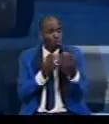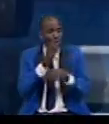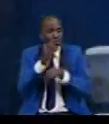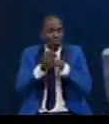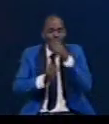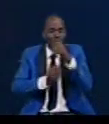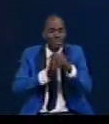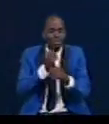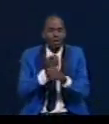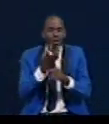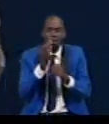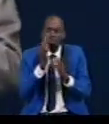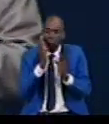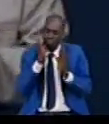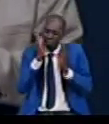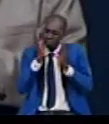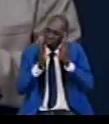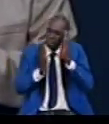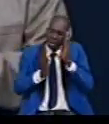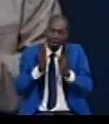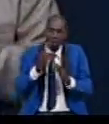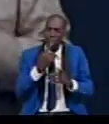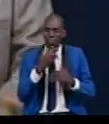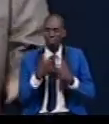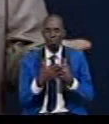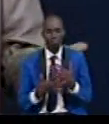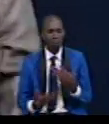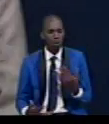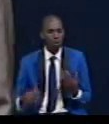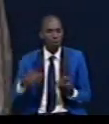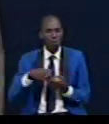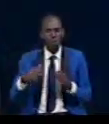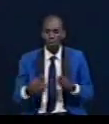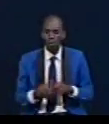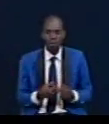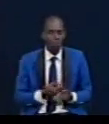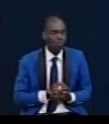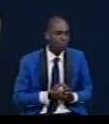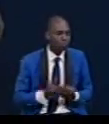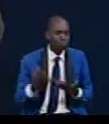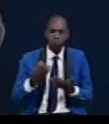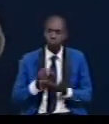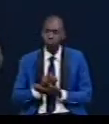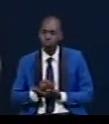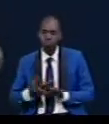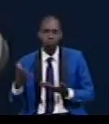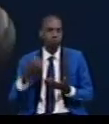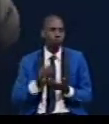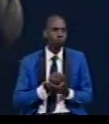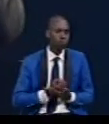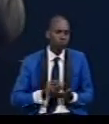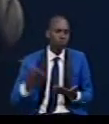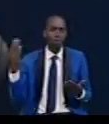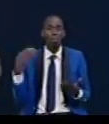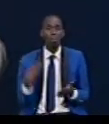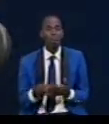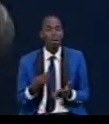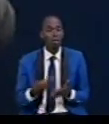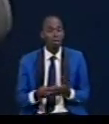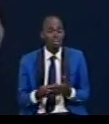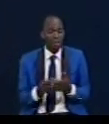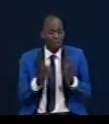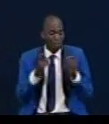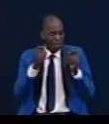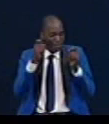harassing problem, issue of blood, wasting away, that thing in a moment was